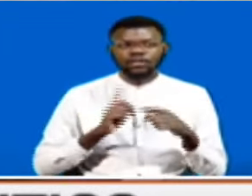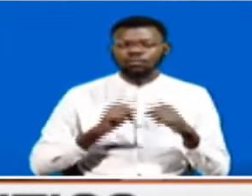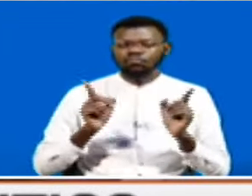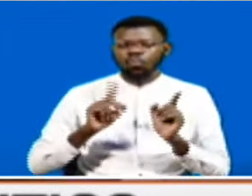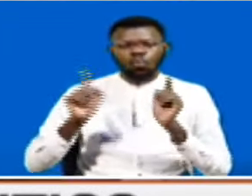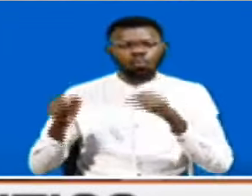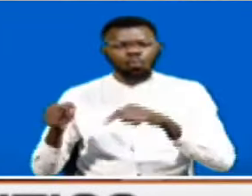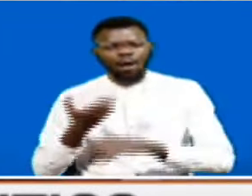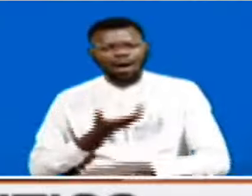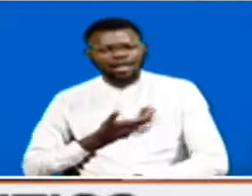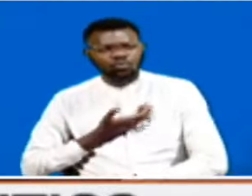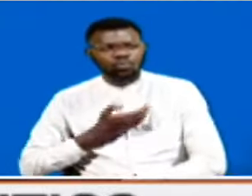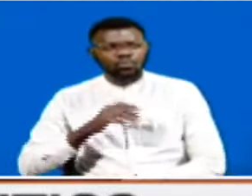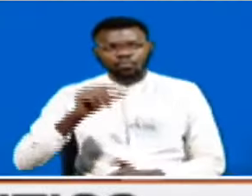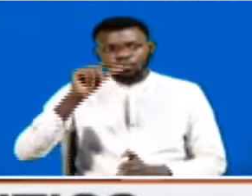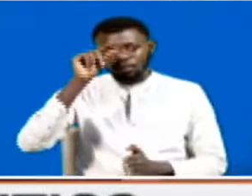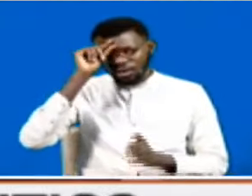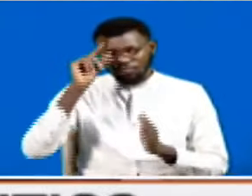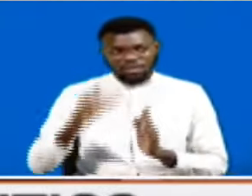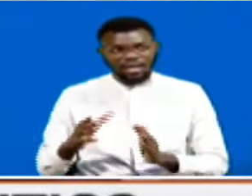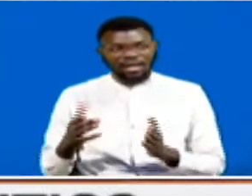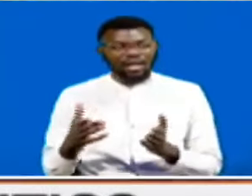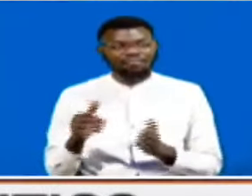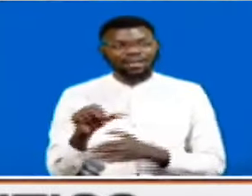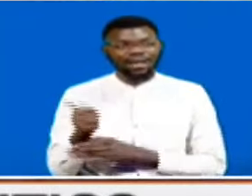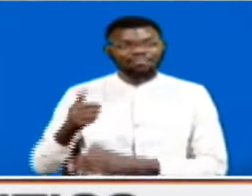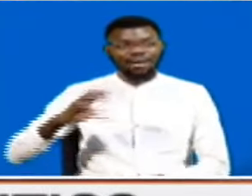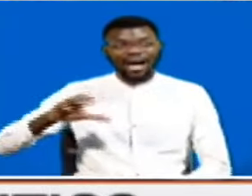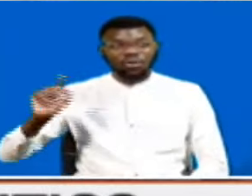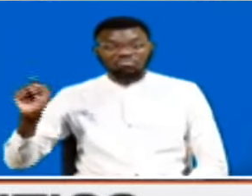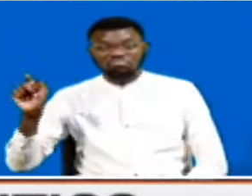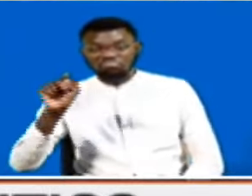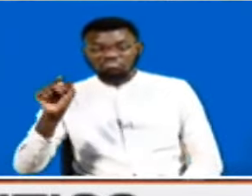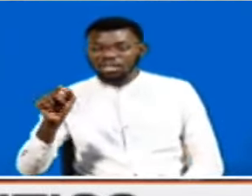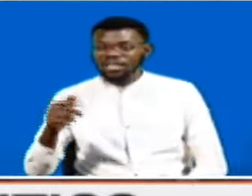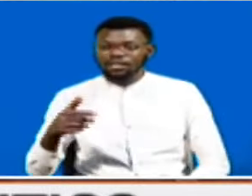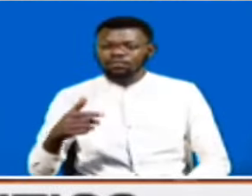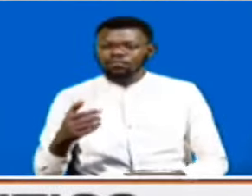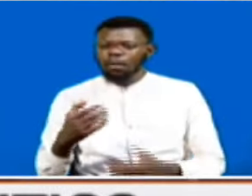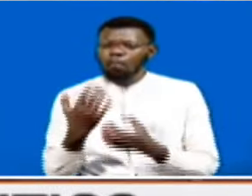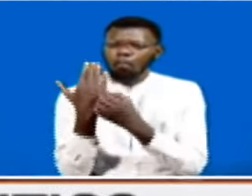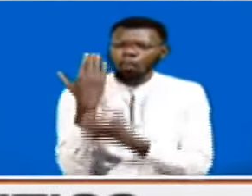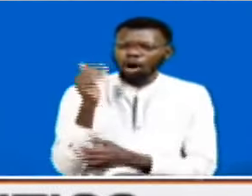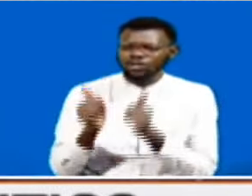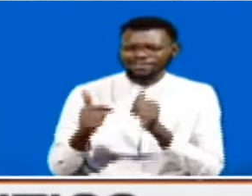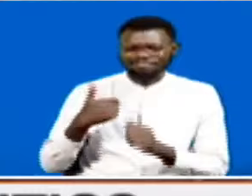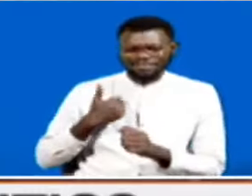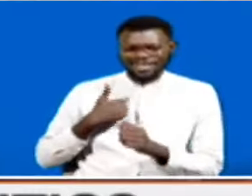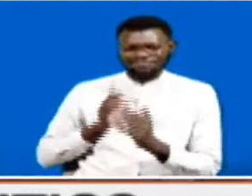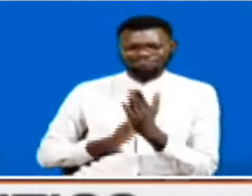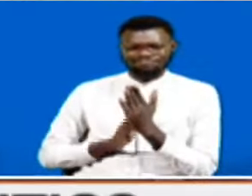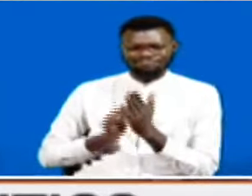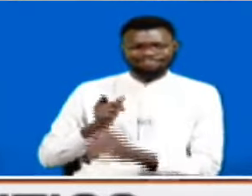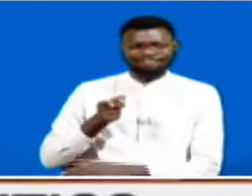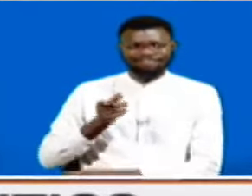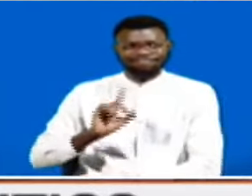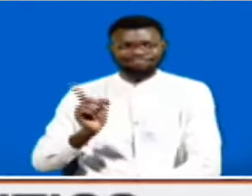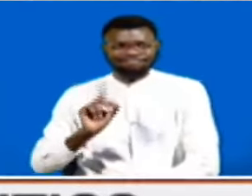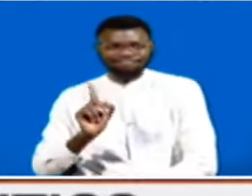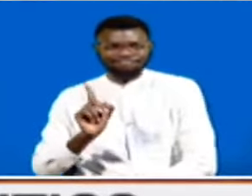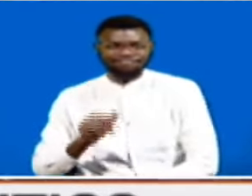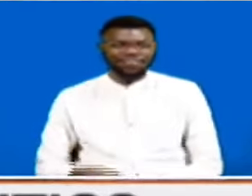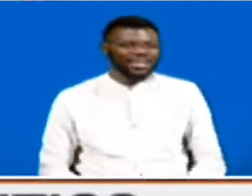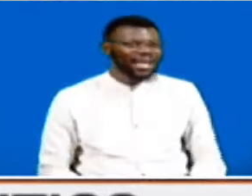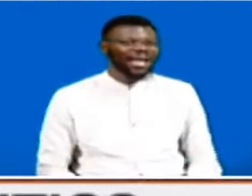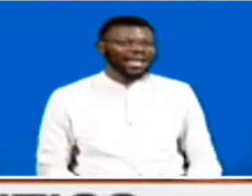and discussed, is there a county that did probably? I wouldn't want to comment on that. Yes. Yeah, I wouldn't, because you I would be biased.